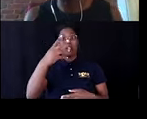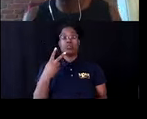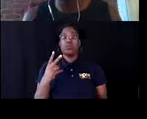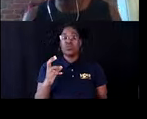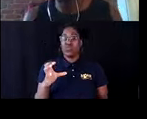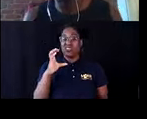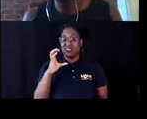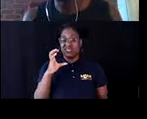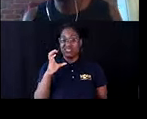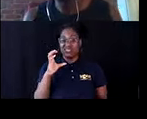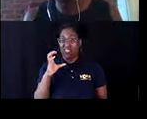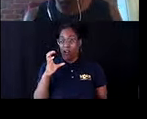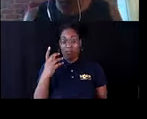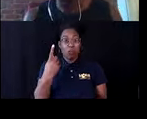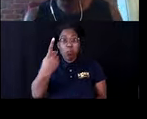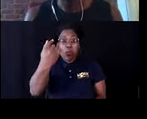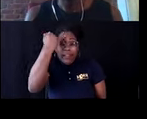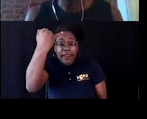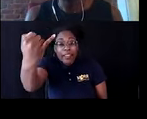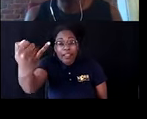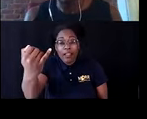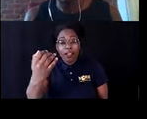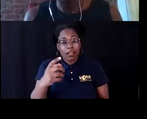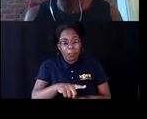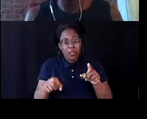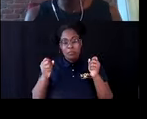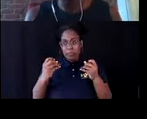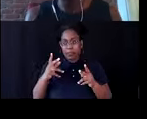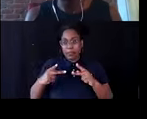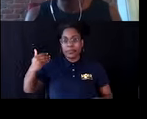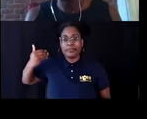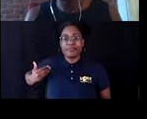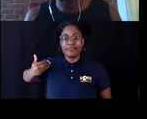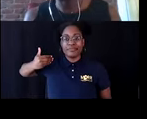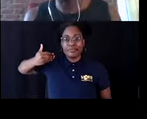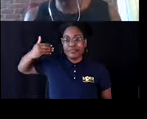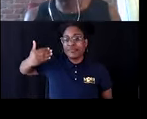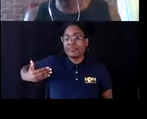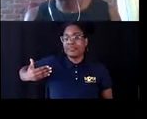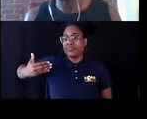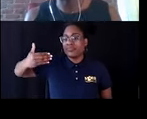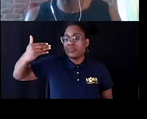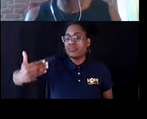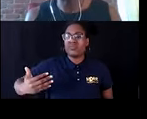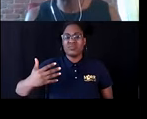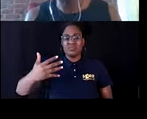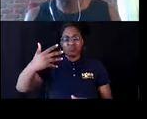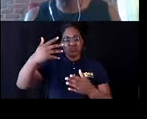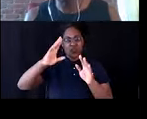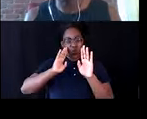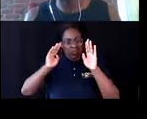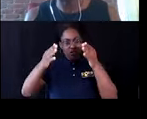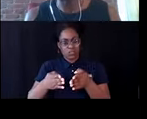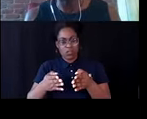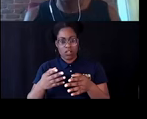All of this was written before Kimberly Crenshaw coined the term intersectionality in a law journal